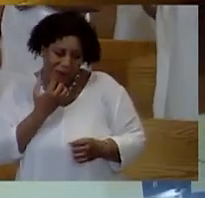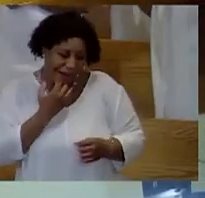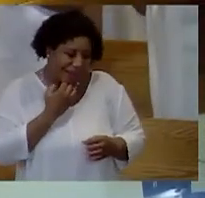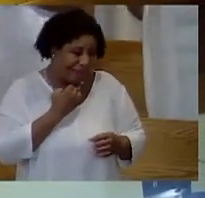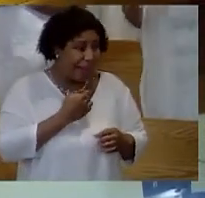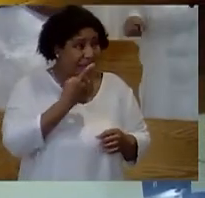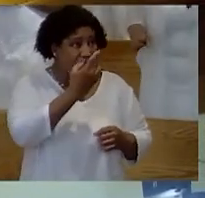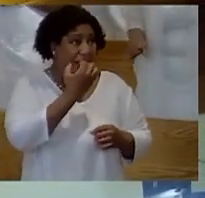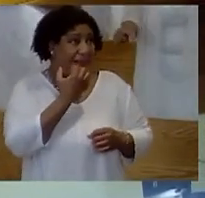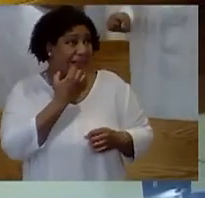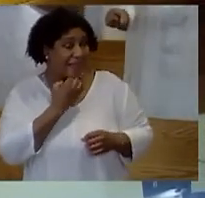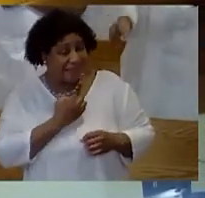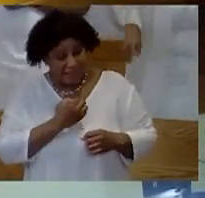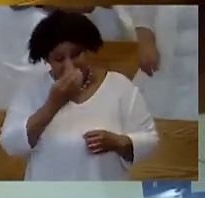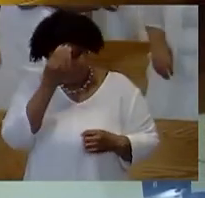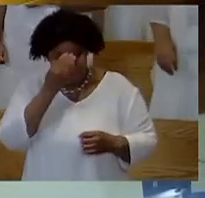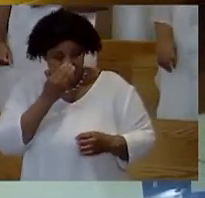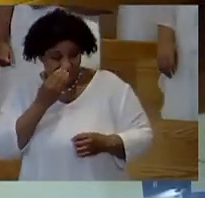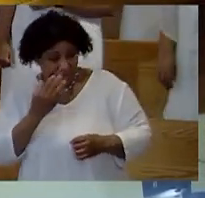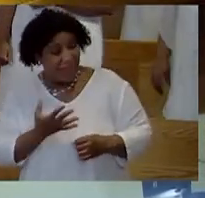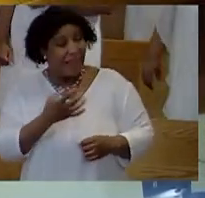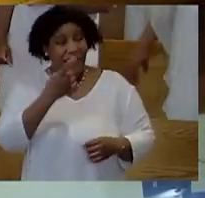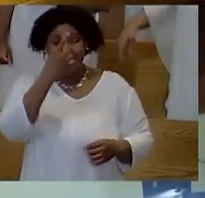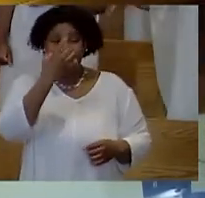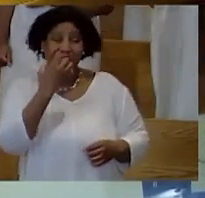He's precious, I tell ya.